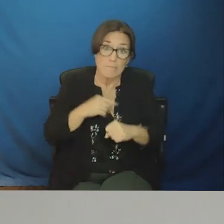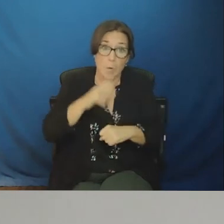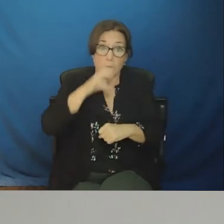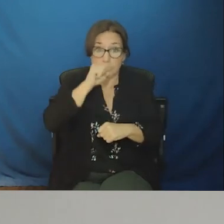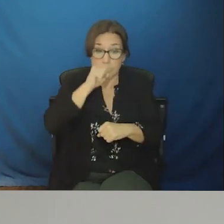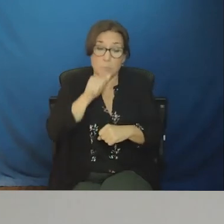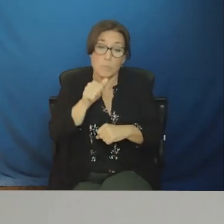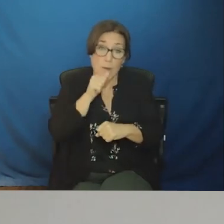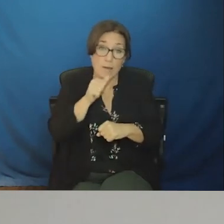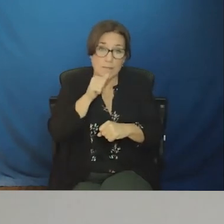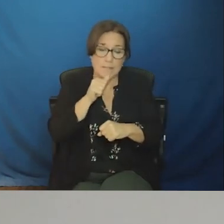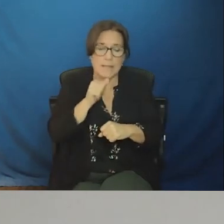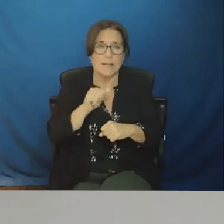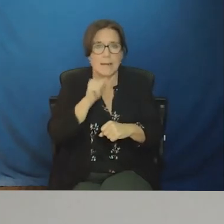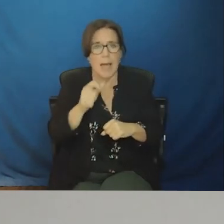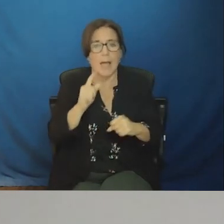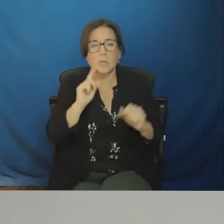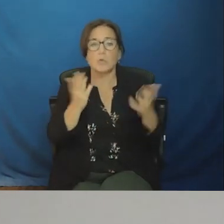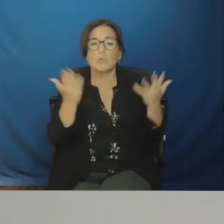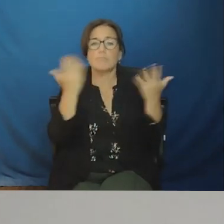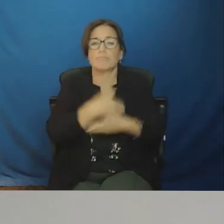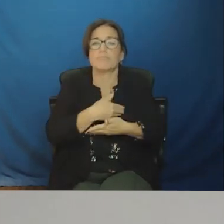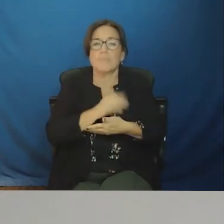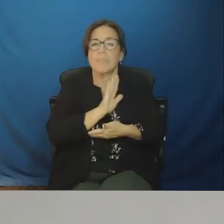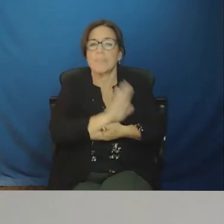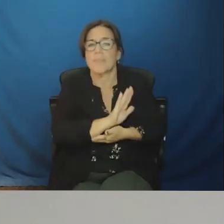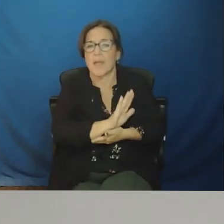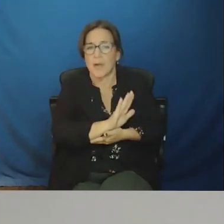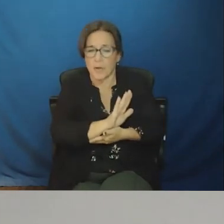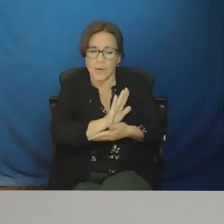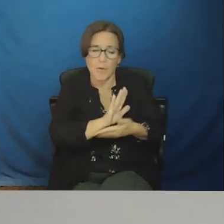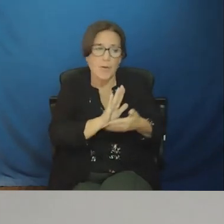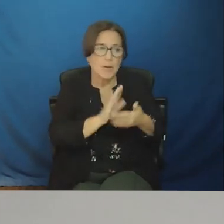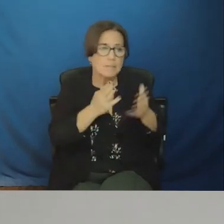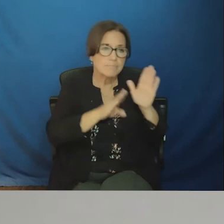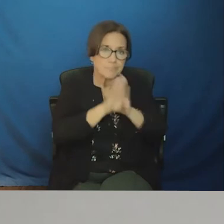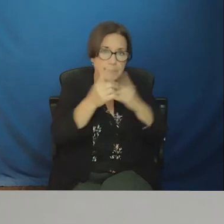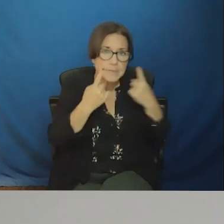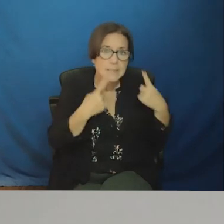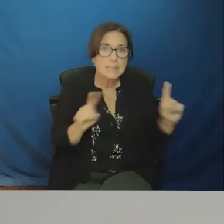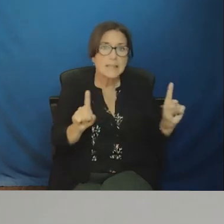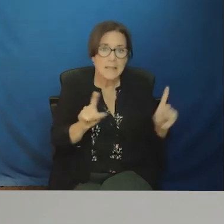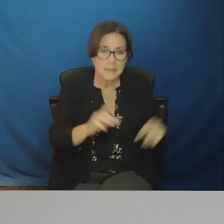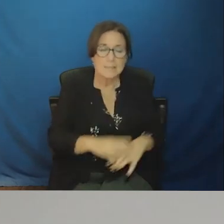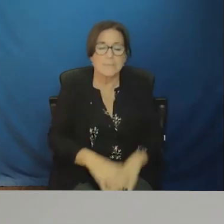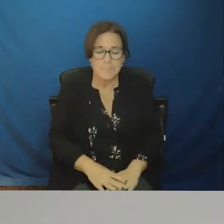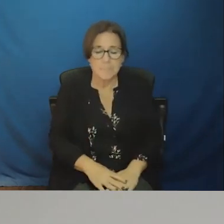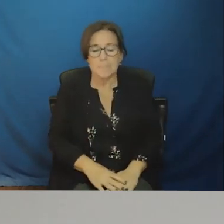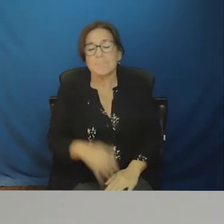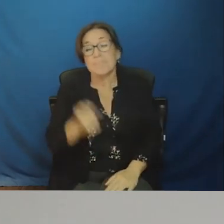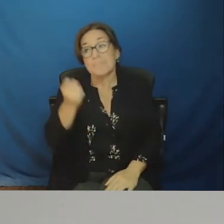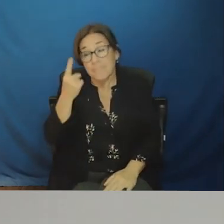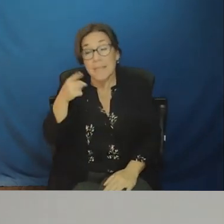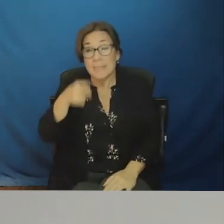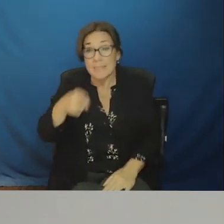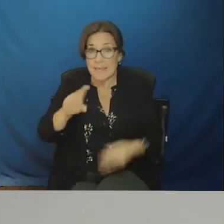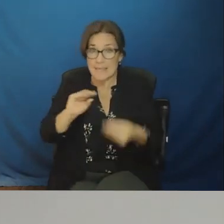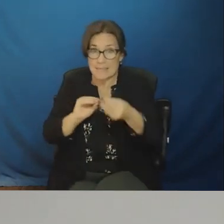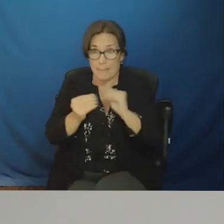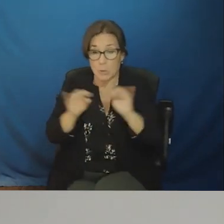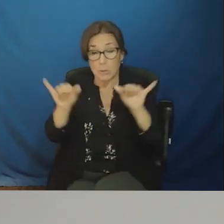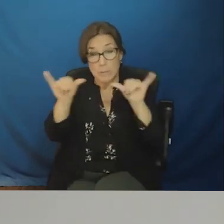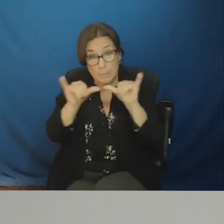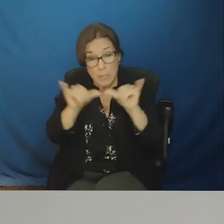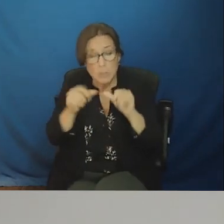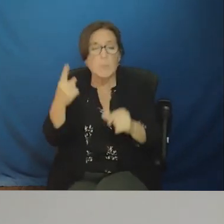So these measures are internal, they're not meant to be public, and they're meant for us to be able to see every single child